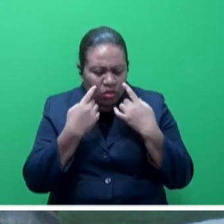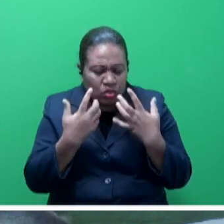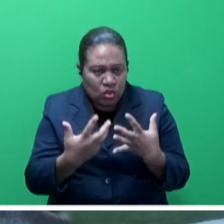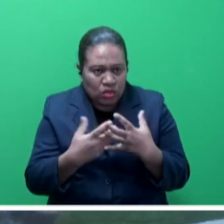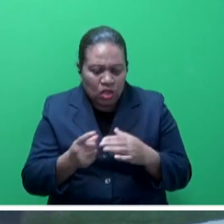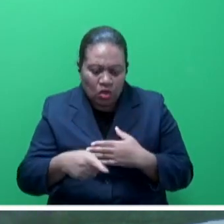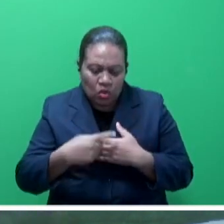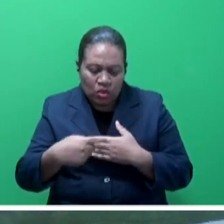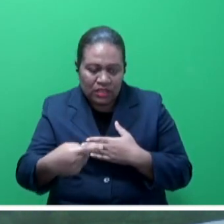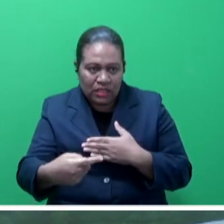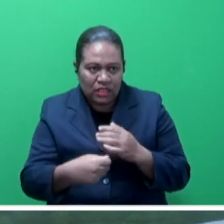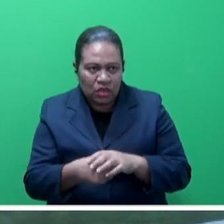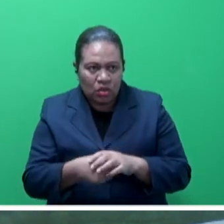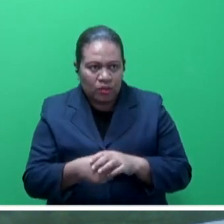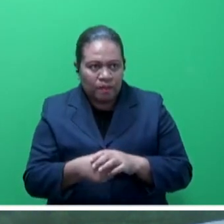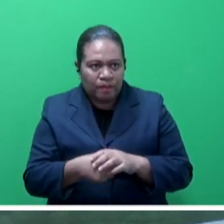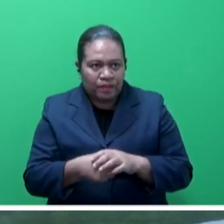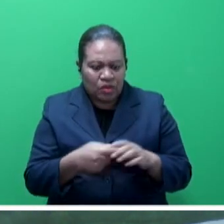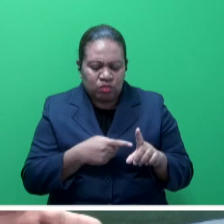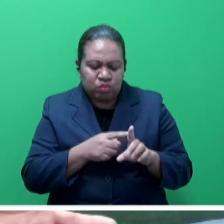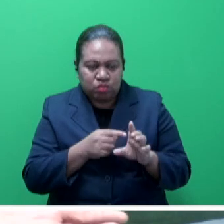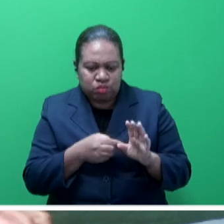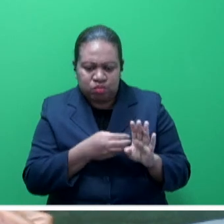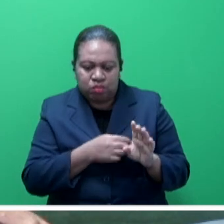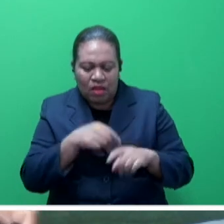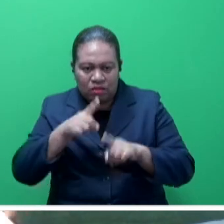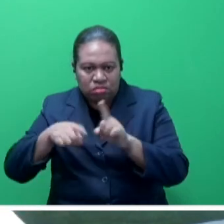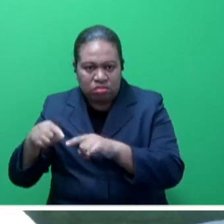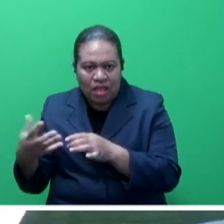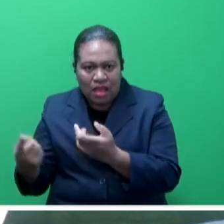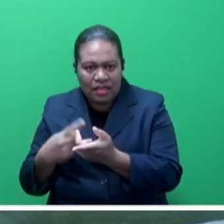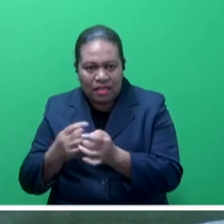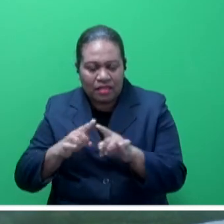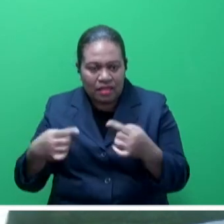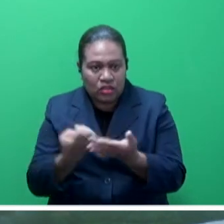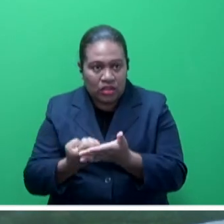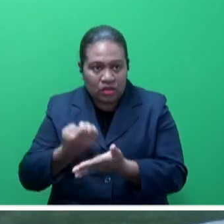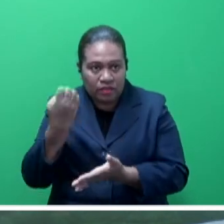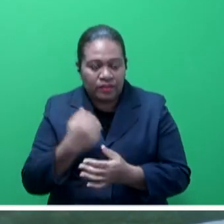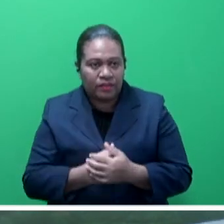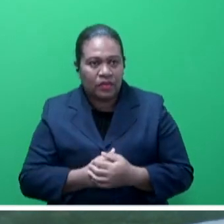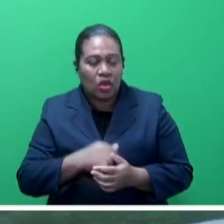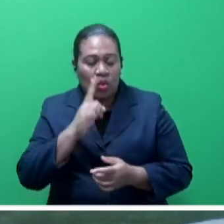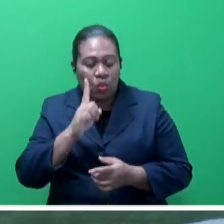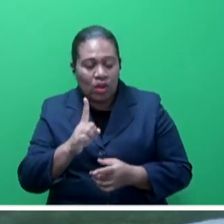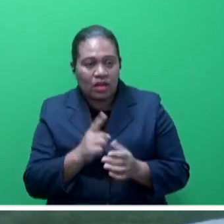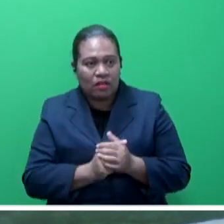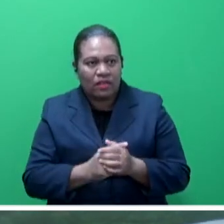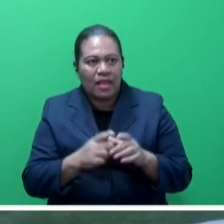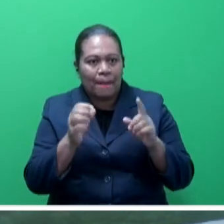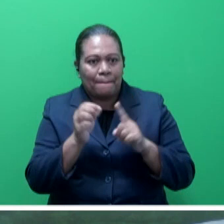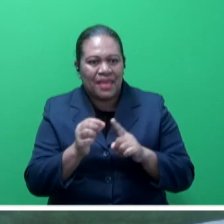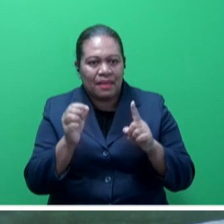continue to diversify our economy. As the Honourable Prime Minister, as I highlighted earlier today, was at the BPO, one of the BPOs that's open in Fiji.